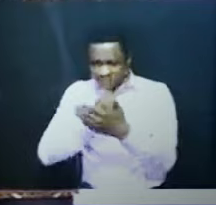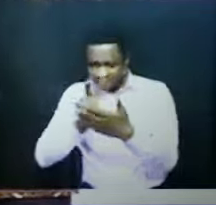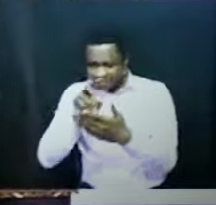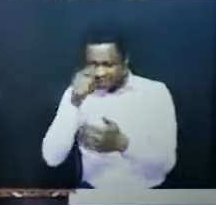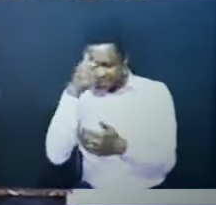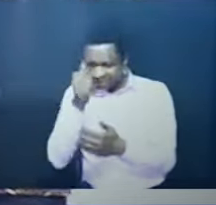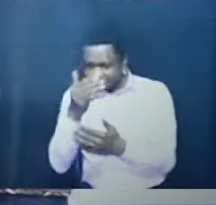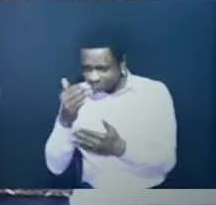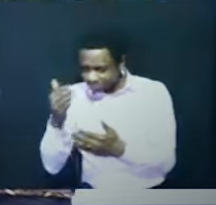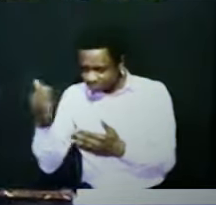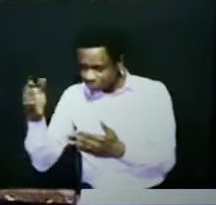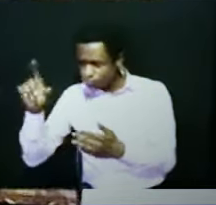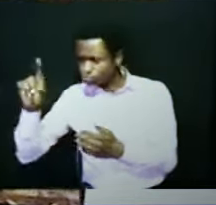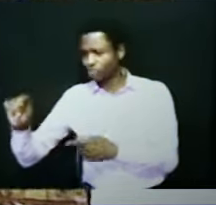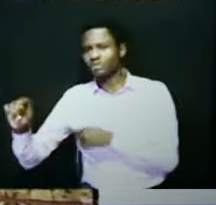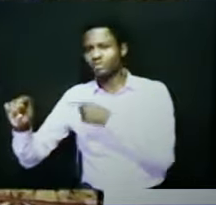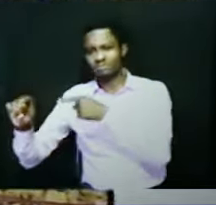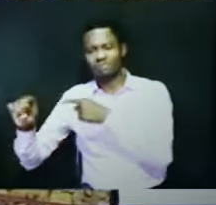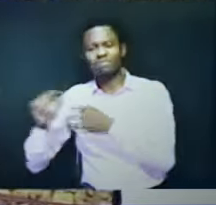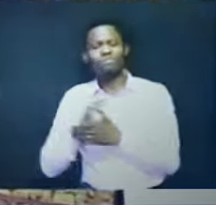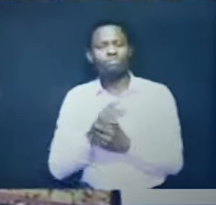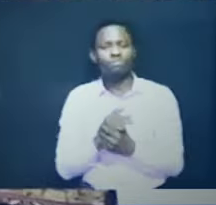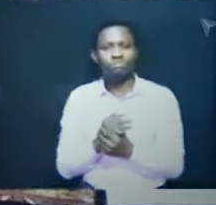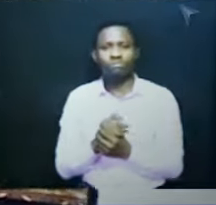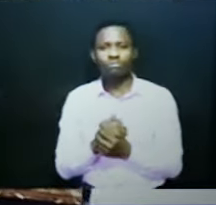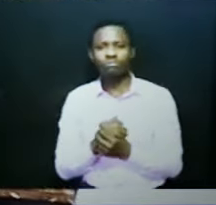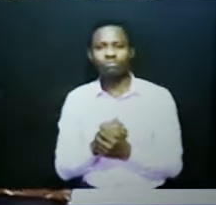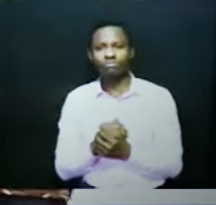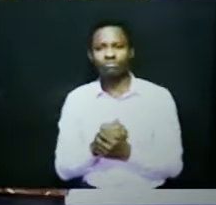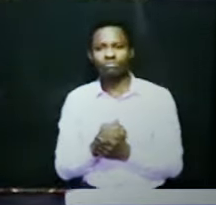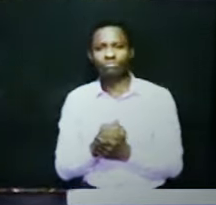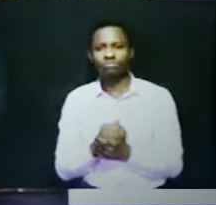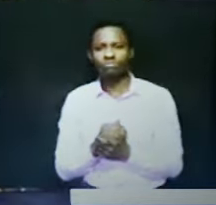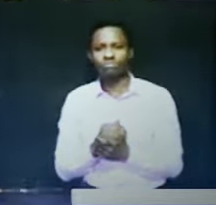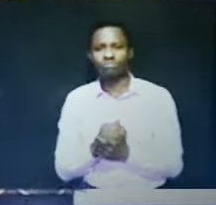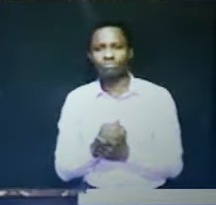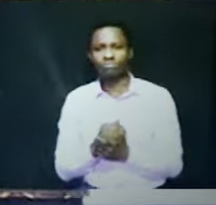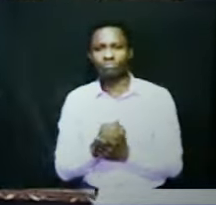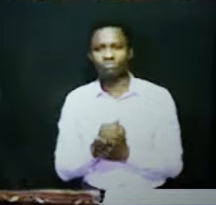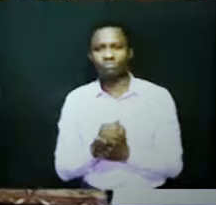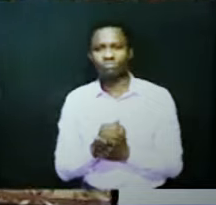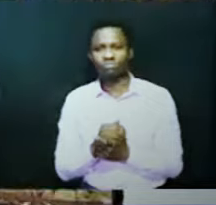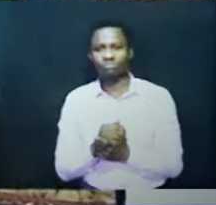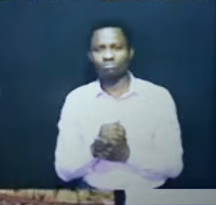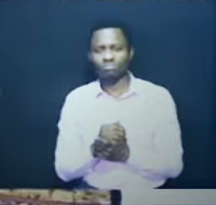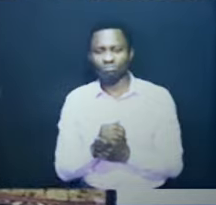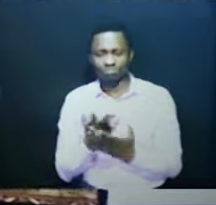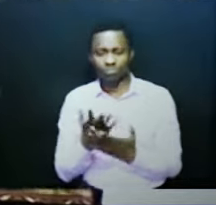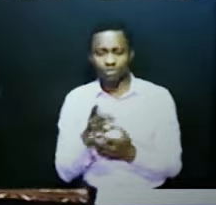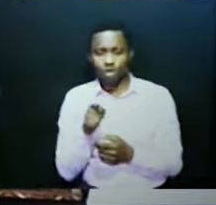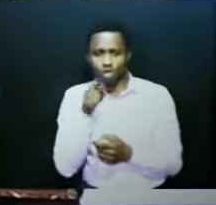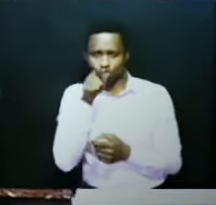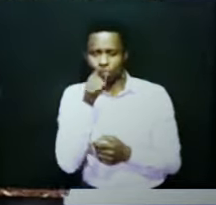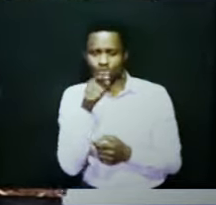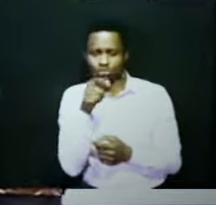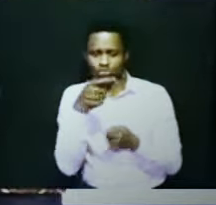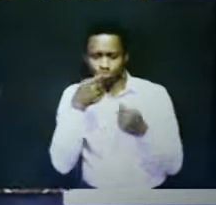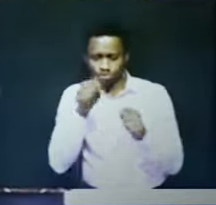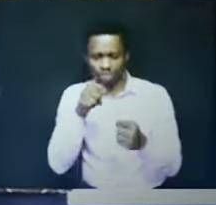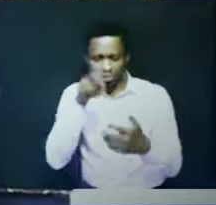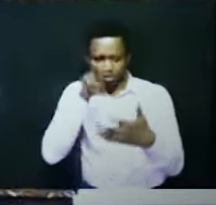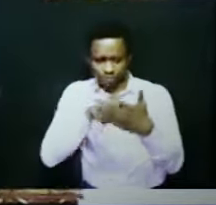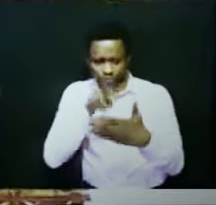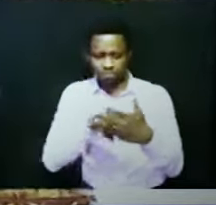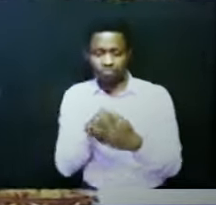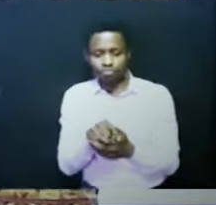etiaduasa baako efinyimu du ekosi aduonu. Now I want all of us to take time and then read. It talks about the virtuous